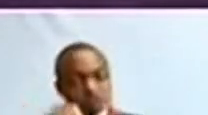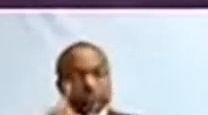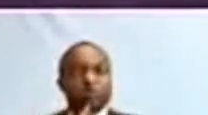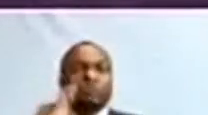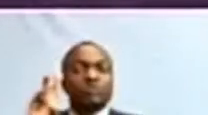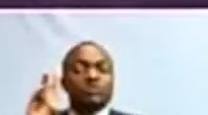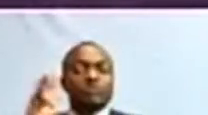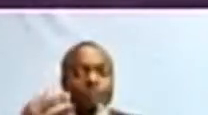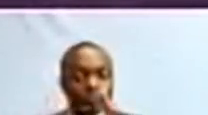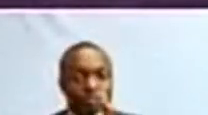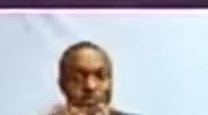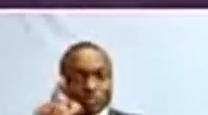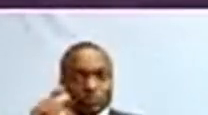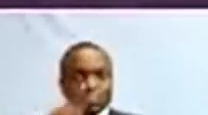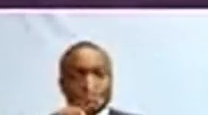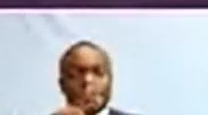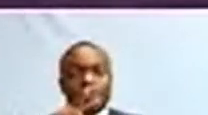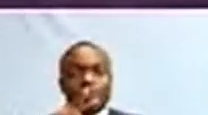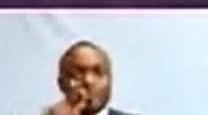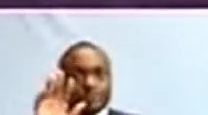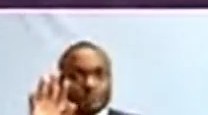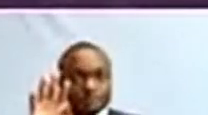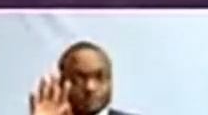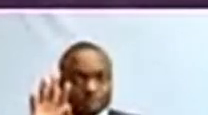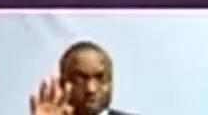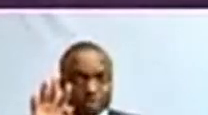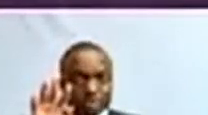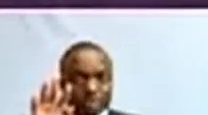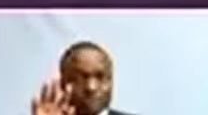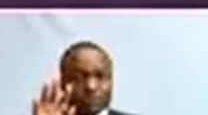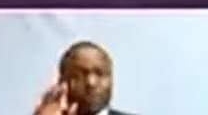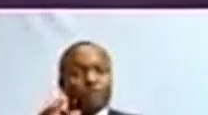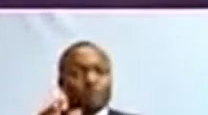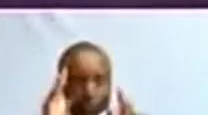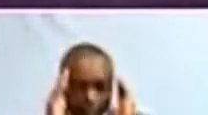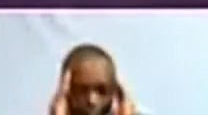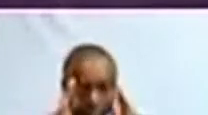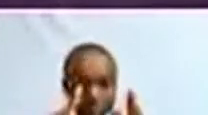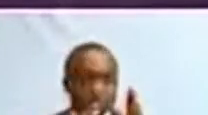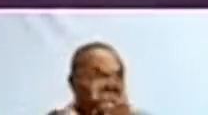February 2025 in Thomas Williams, and they were looking at the